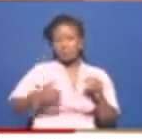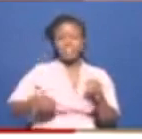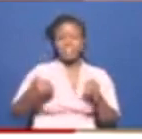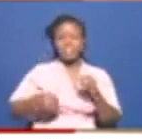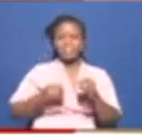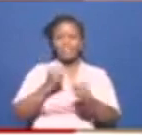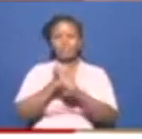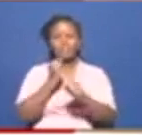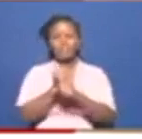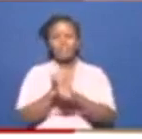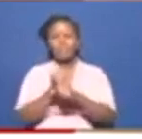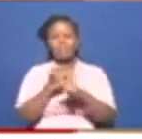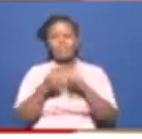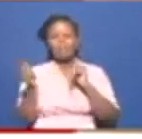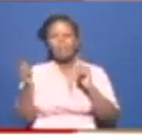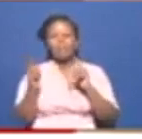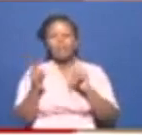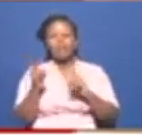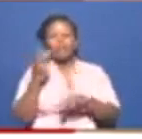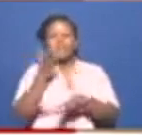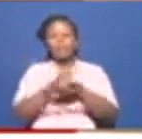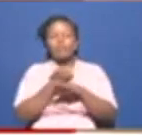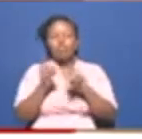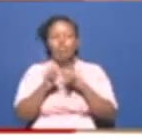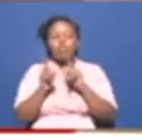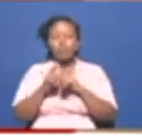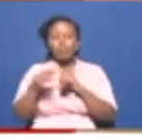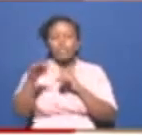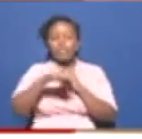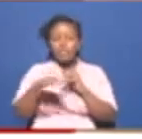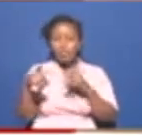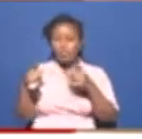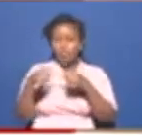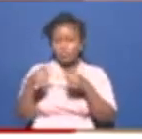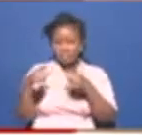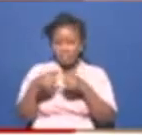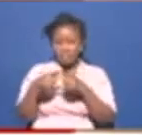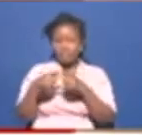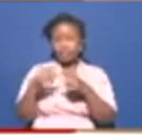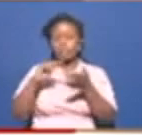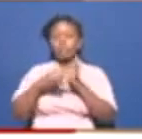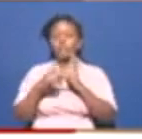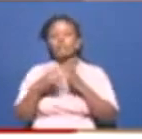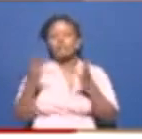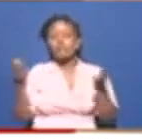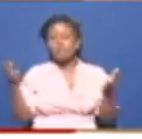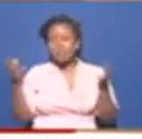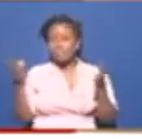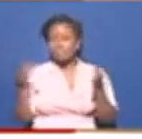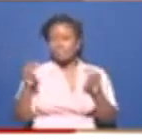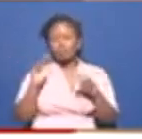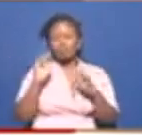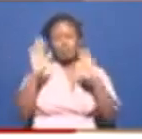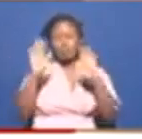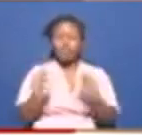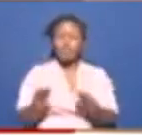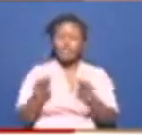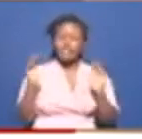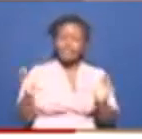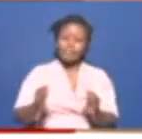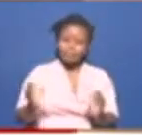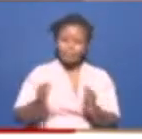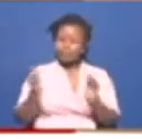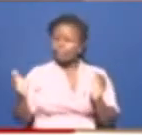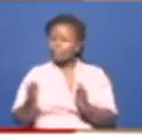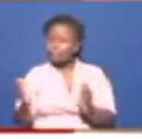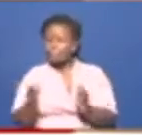intense as per the norm of the vagina. So there's need to keep talking about this issue and being able to encourage us as women to come